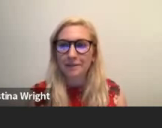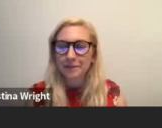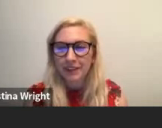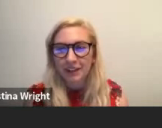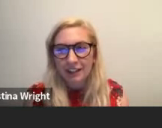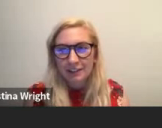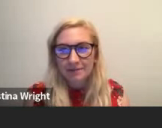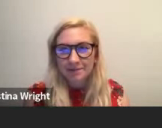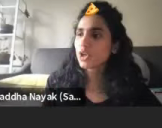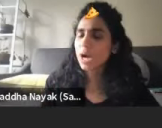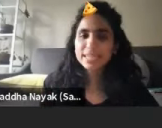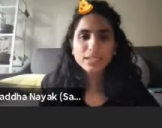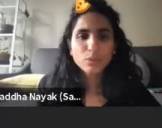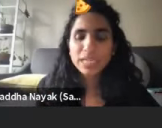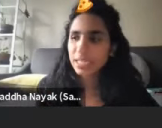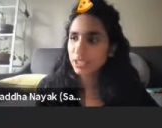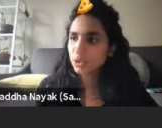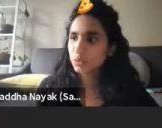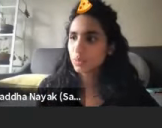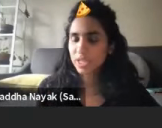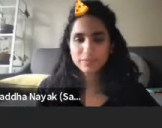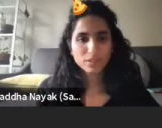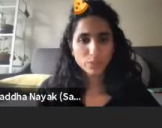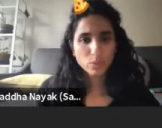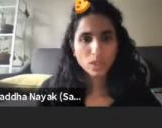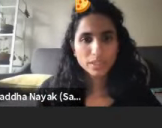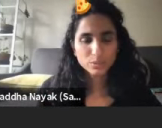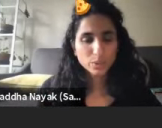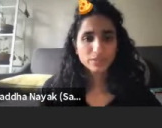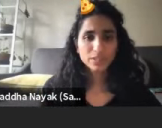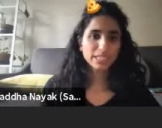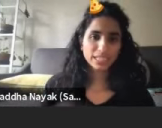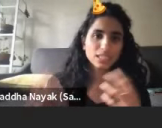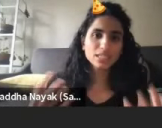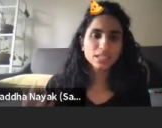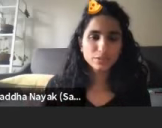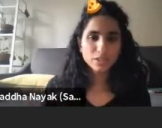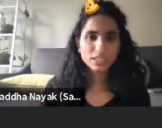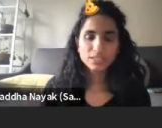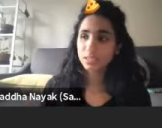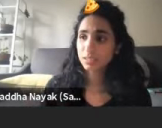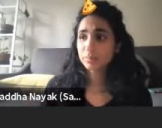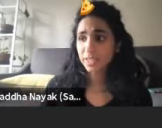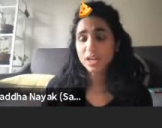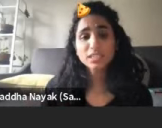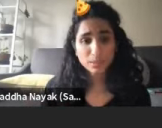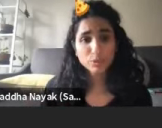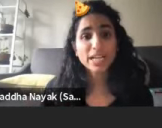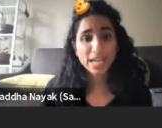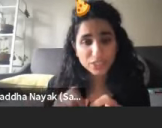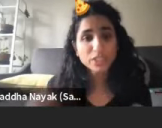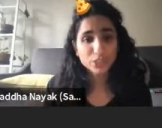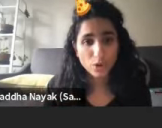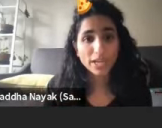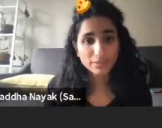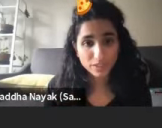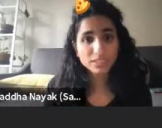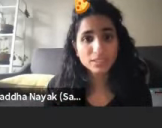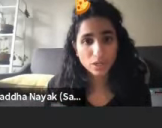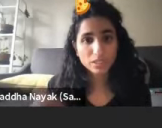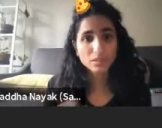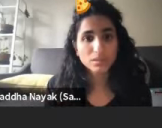computer? So no, I think we can do whatever we want, whatever is like easier for us. There are times when I actually draw